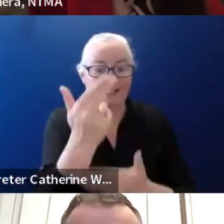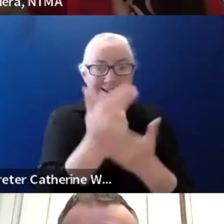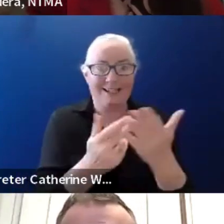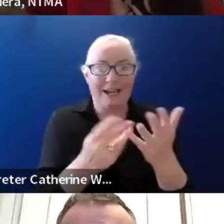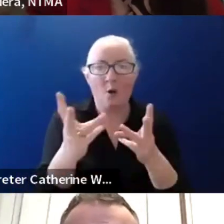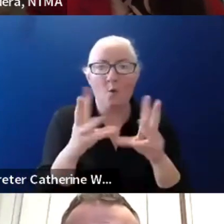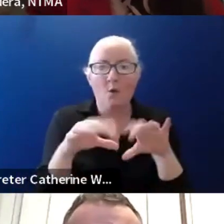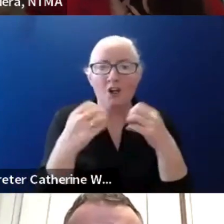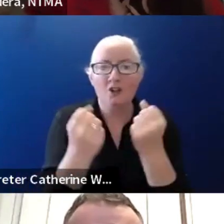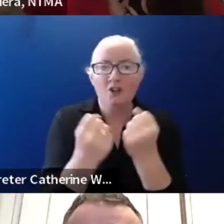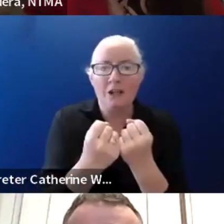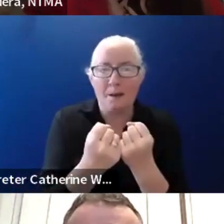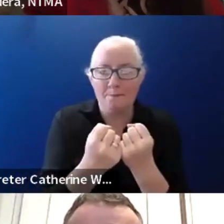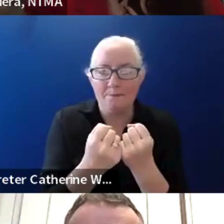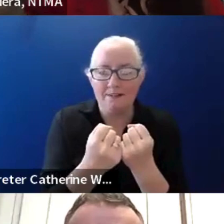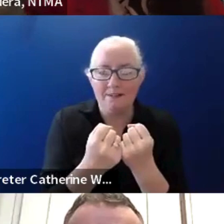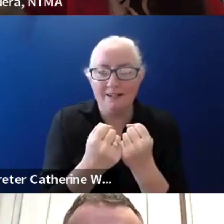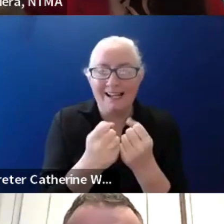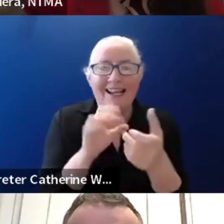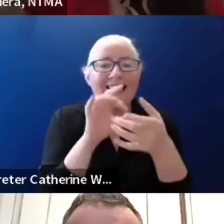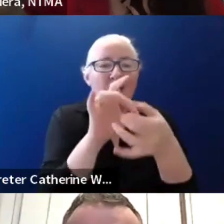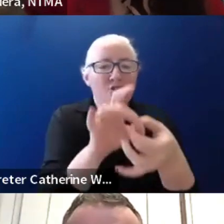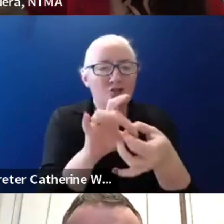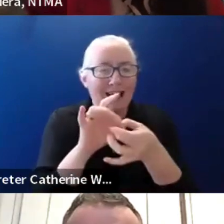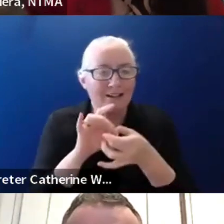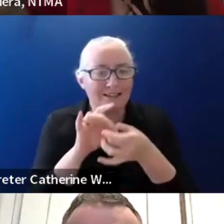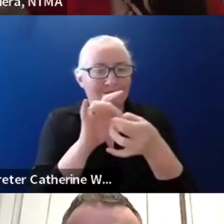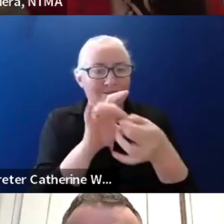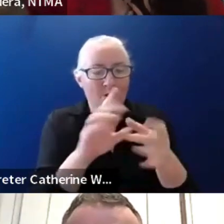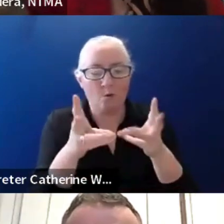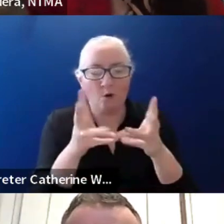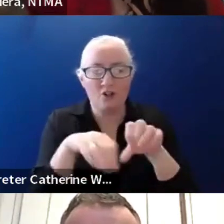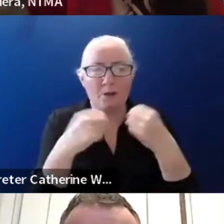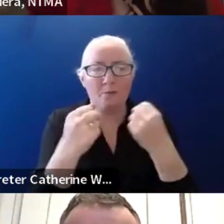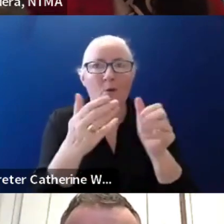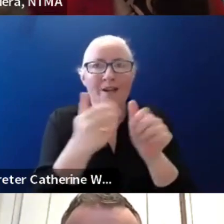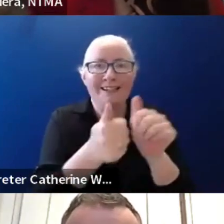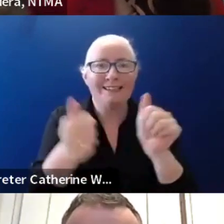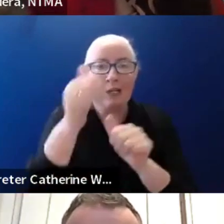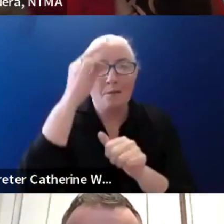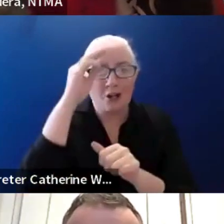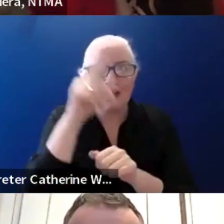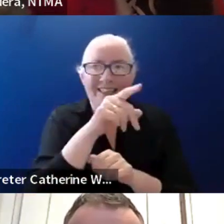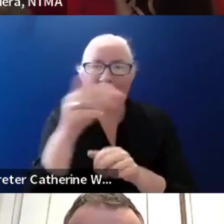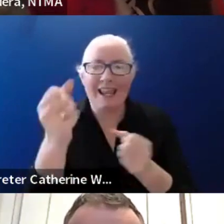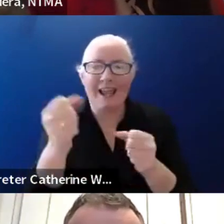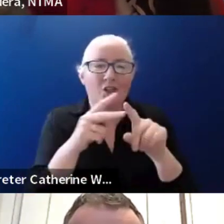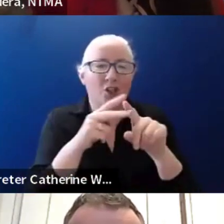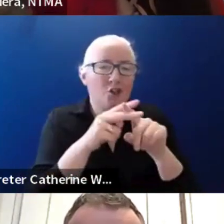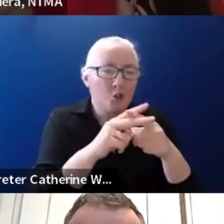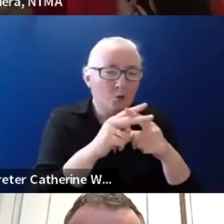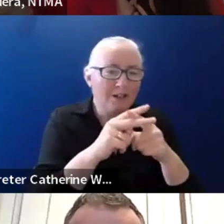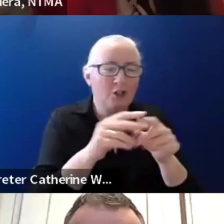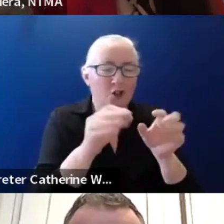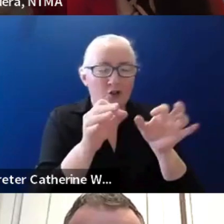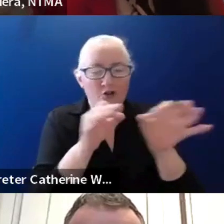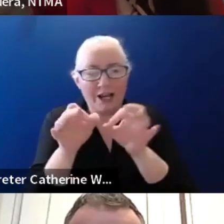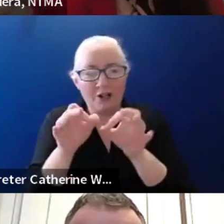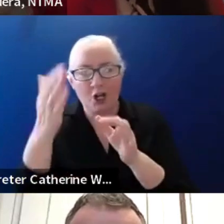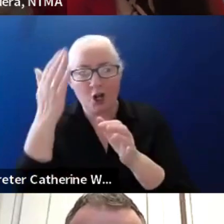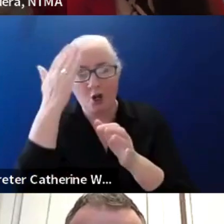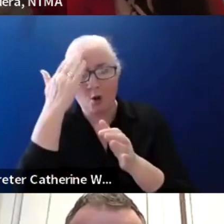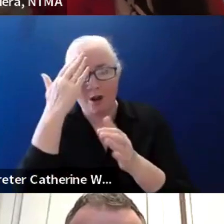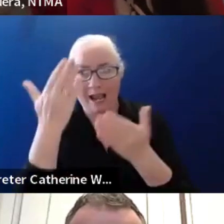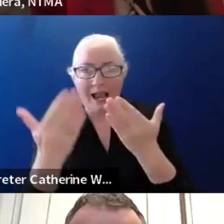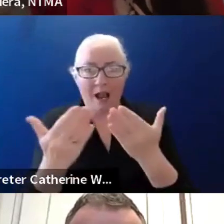especially an interactive workshop for our senior managers, so they could have the tools and strategies to address those issues. First,